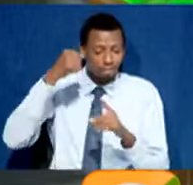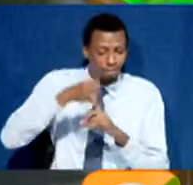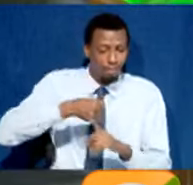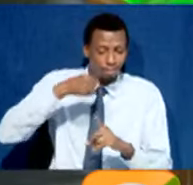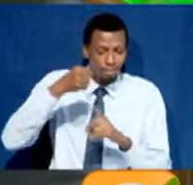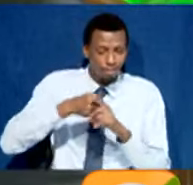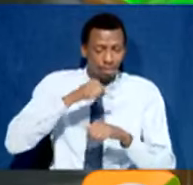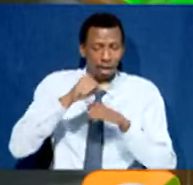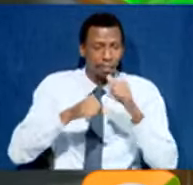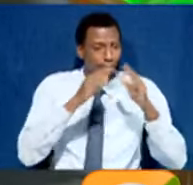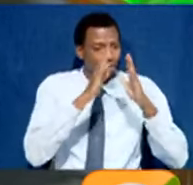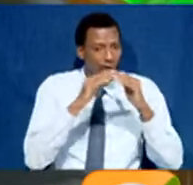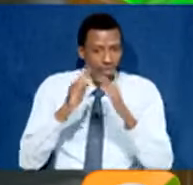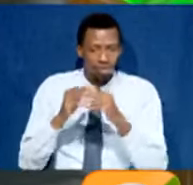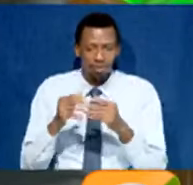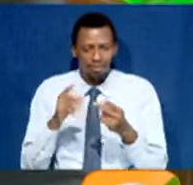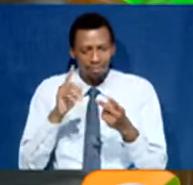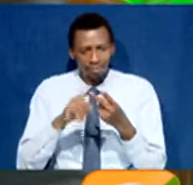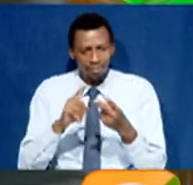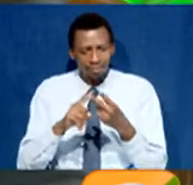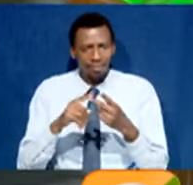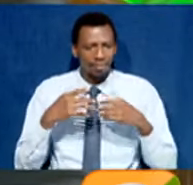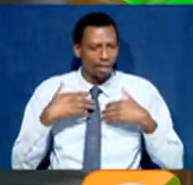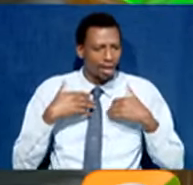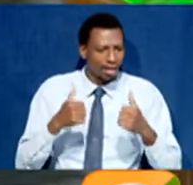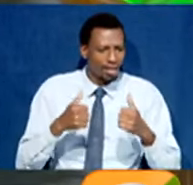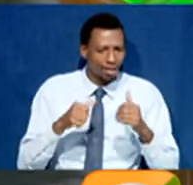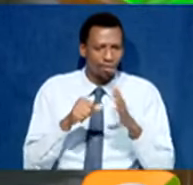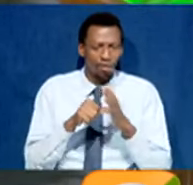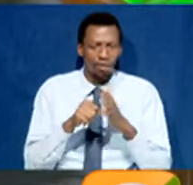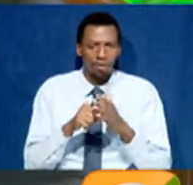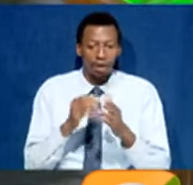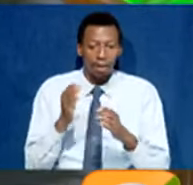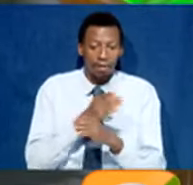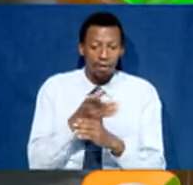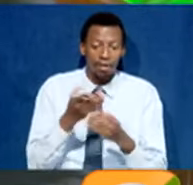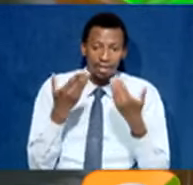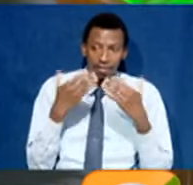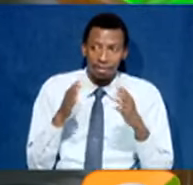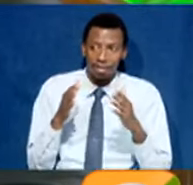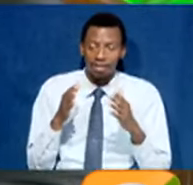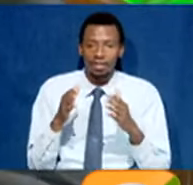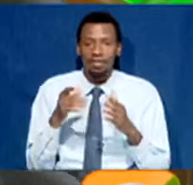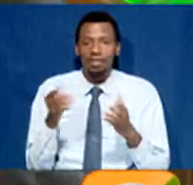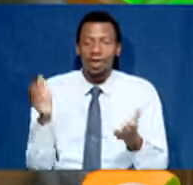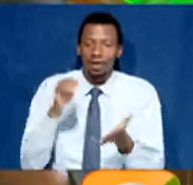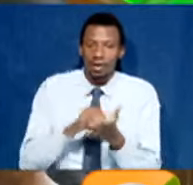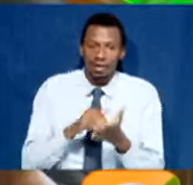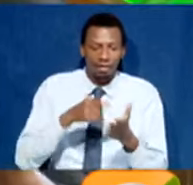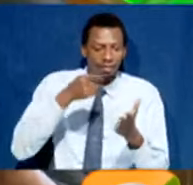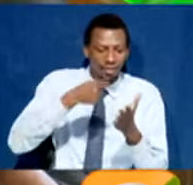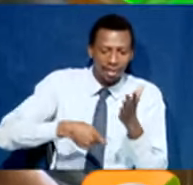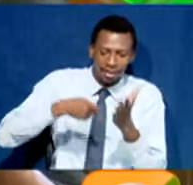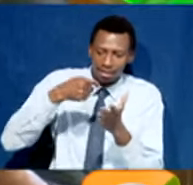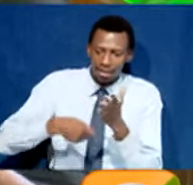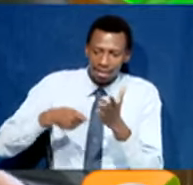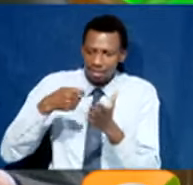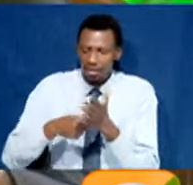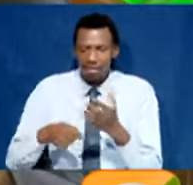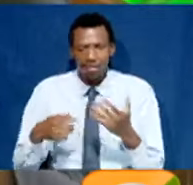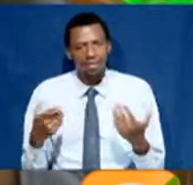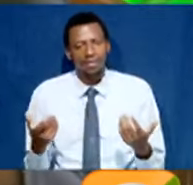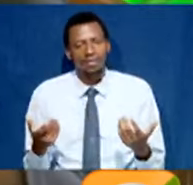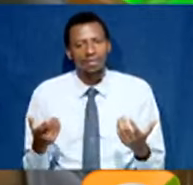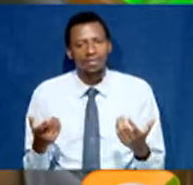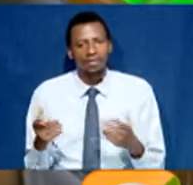start the health crisis. Mm. Before this is done, even it's off, you are dealing with the taxation, you know.